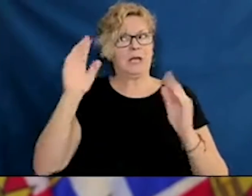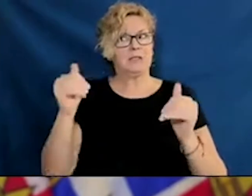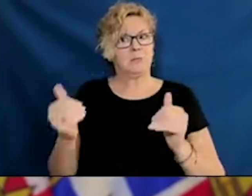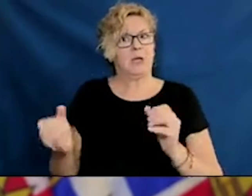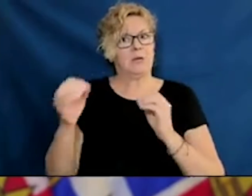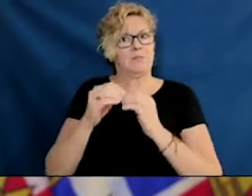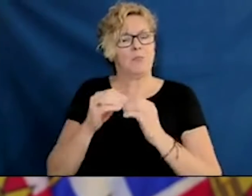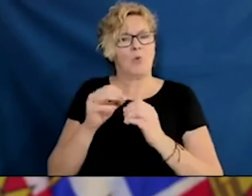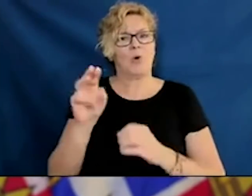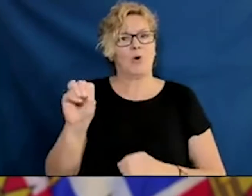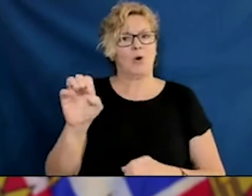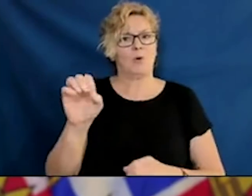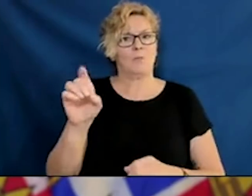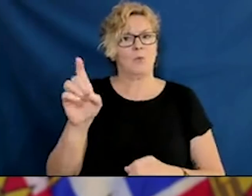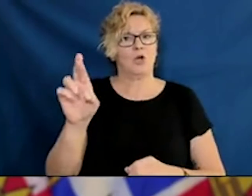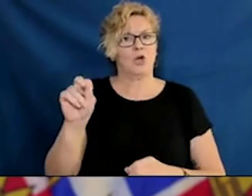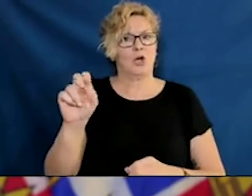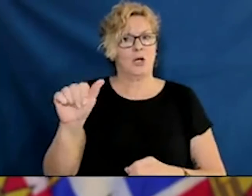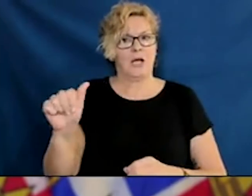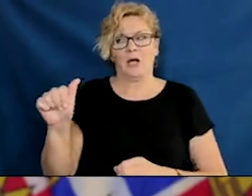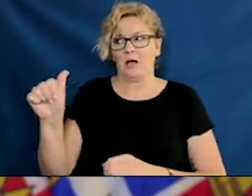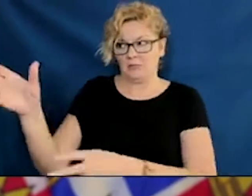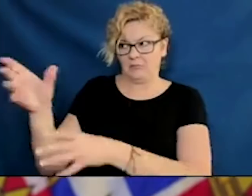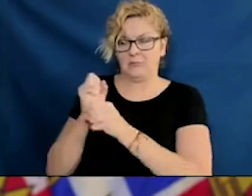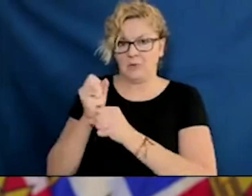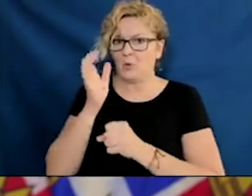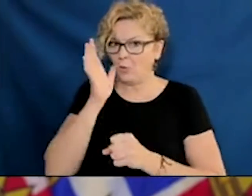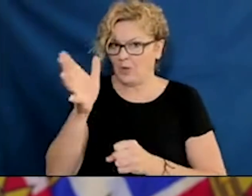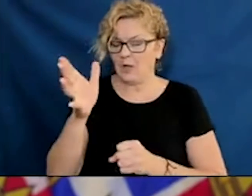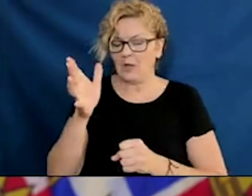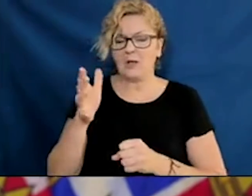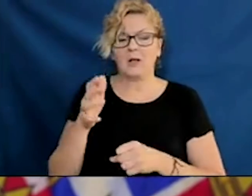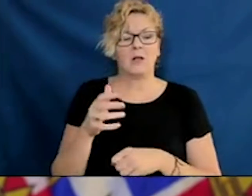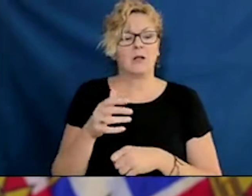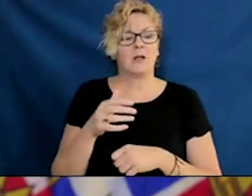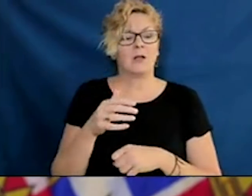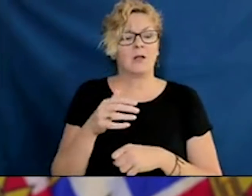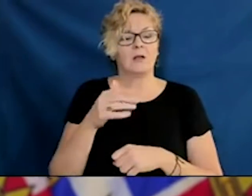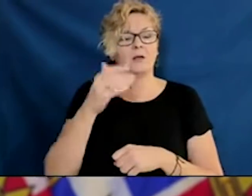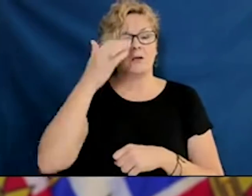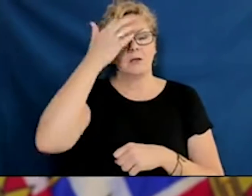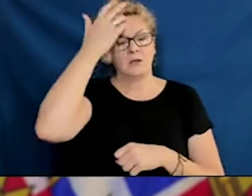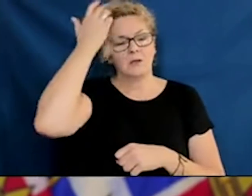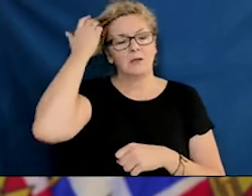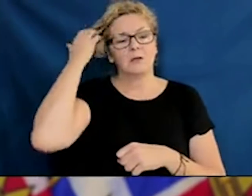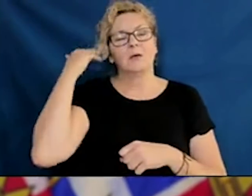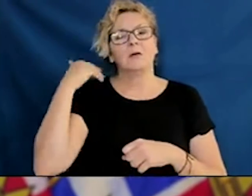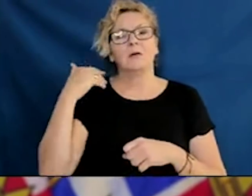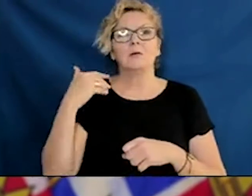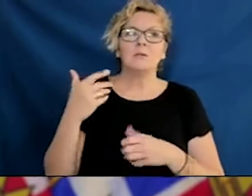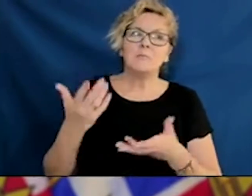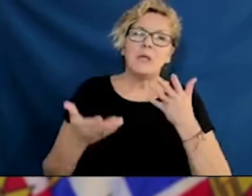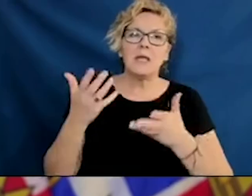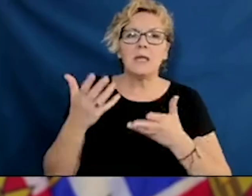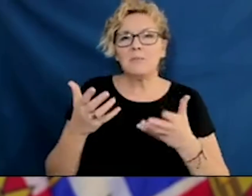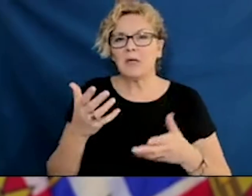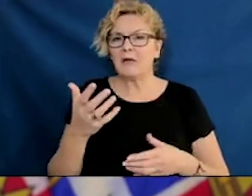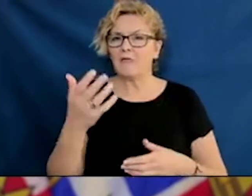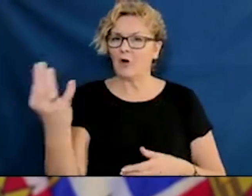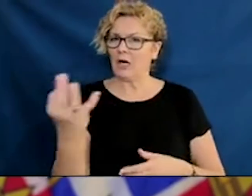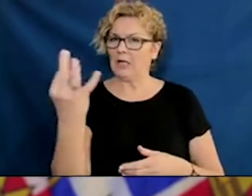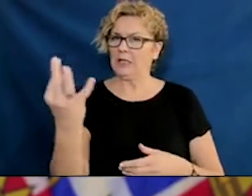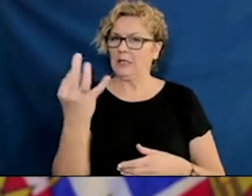for coming the week of February 1st. We understand the vaccine won't itself arrive probably until Friday of this